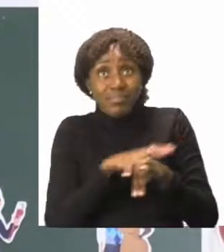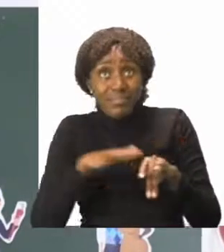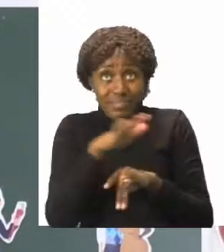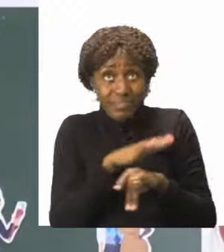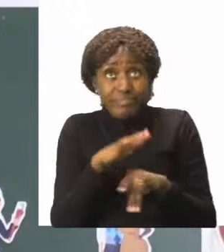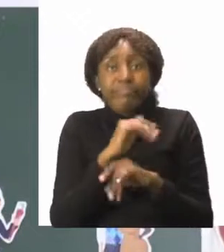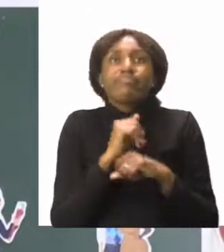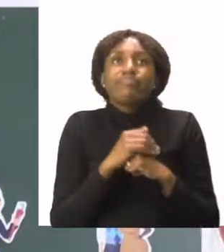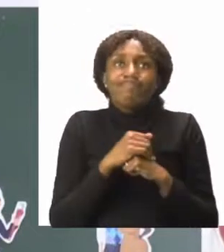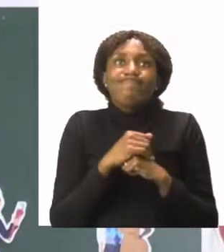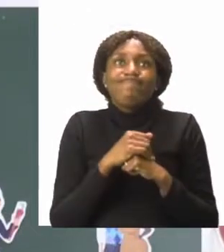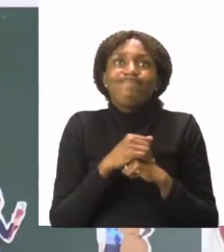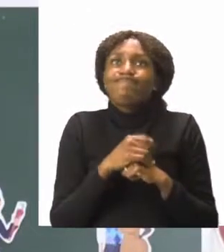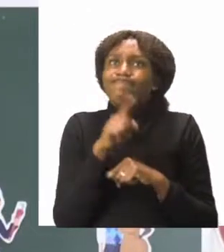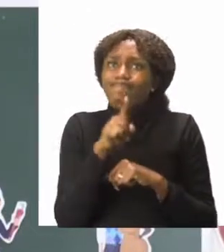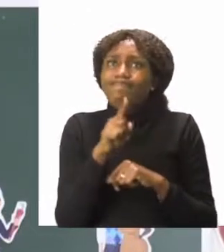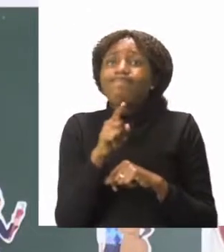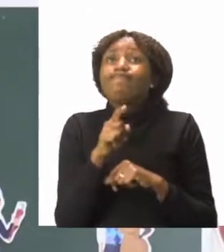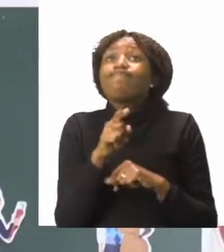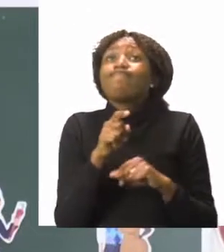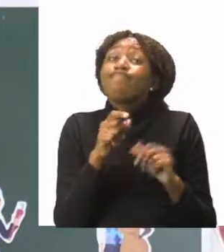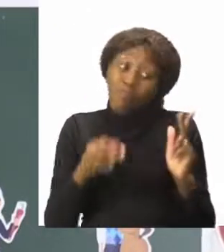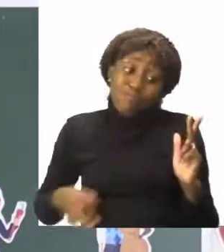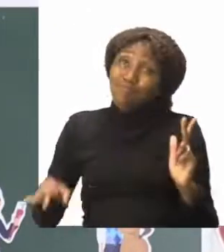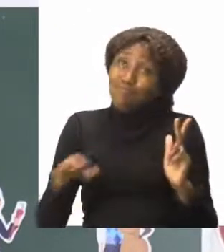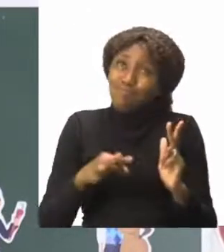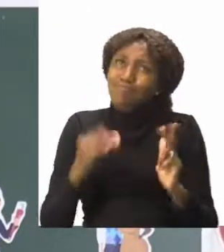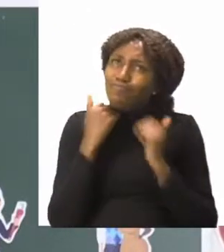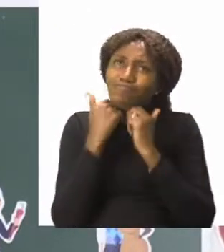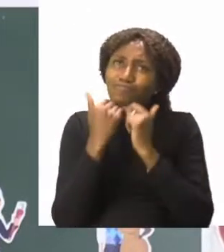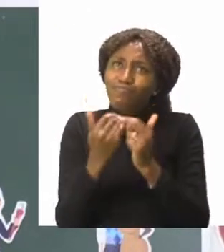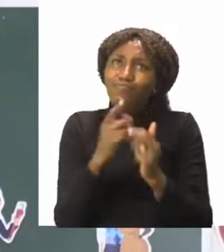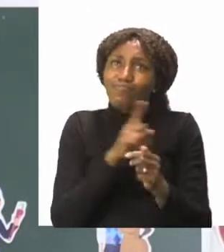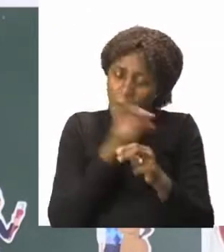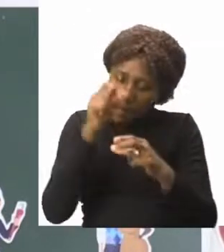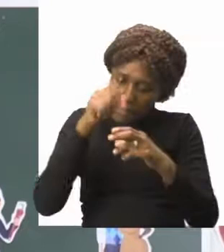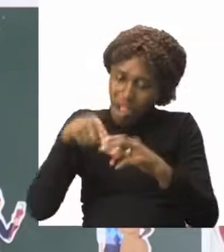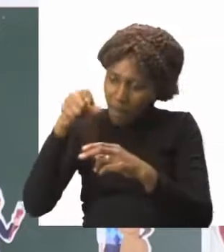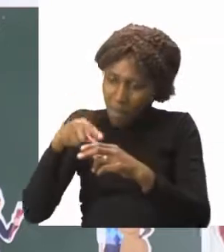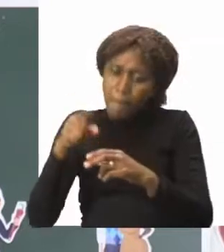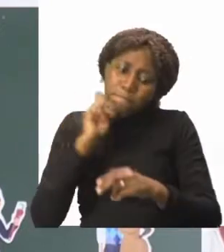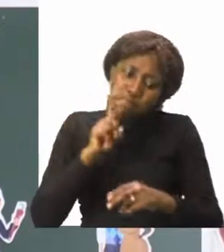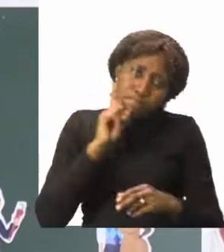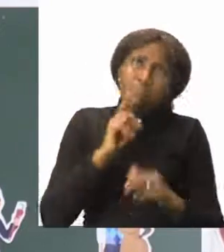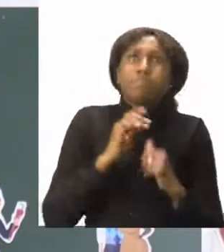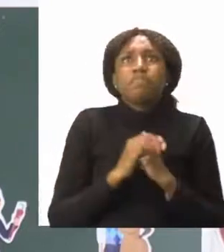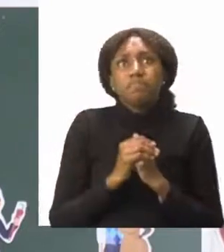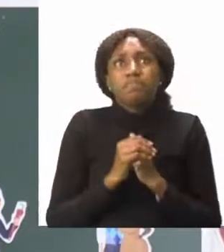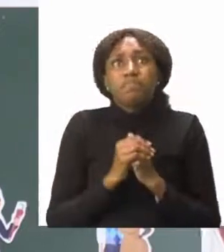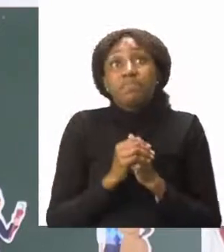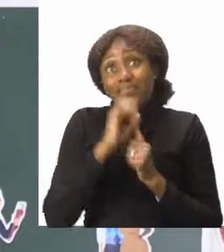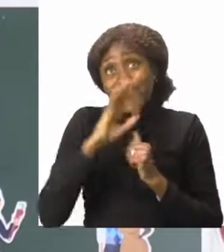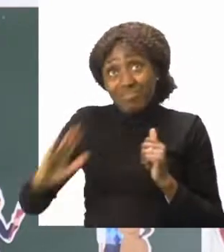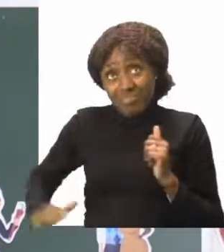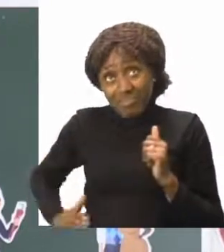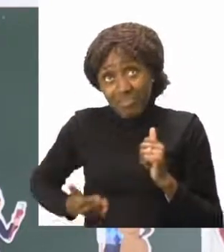also important because that's where all our foods start from. So if you want to become a farmer one